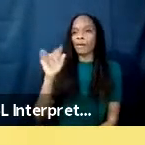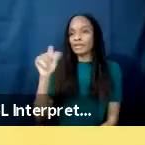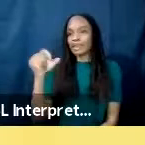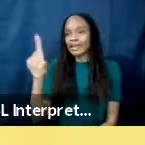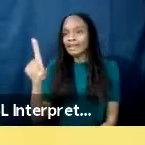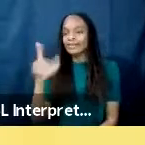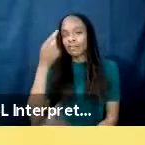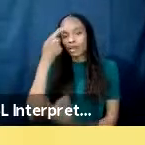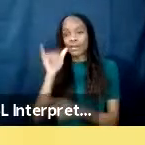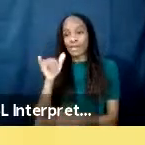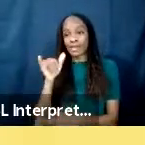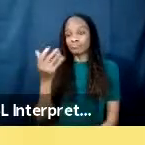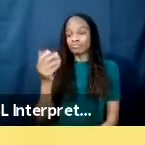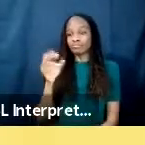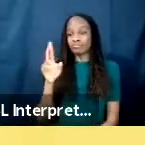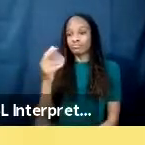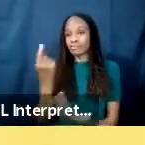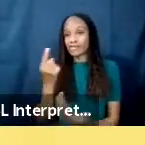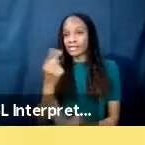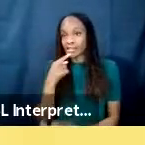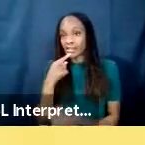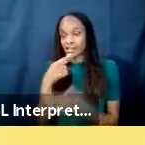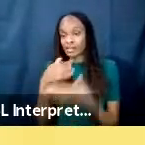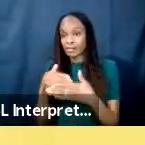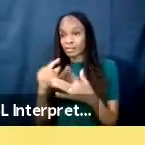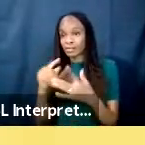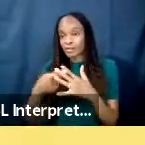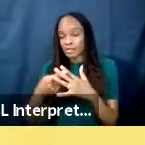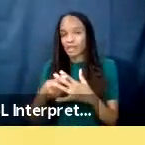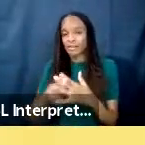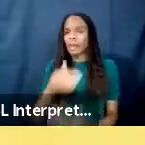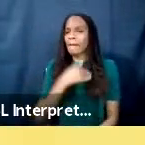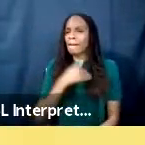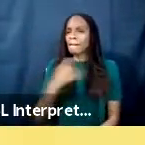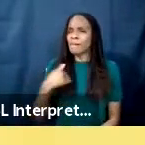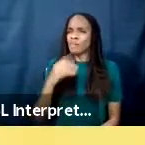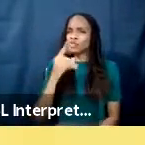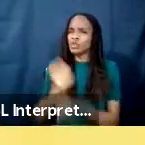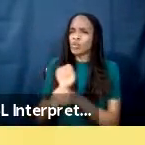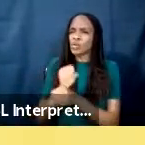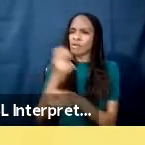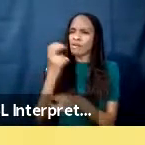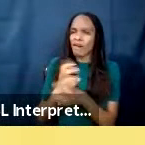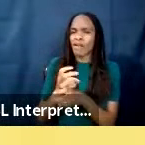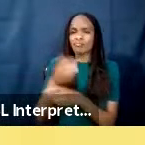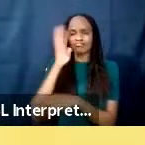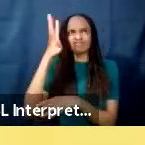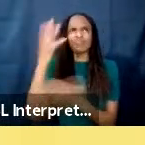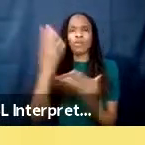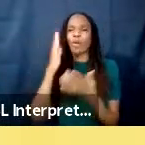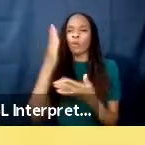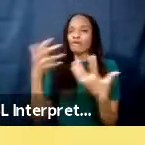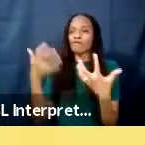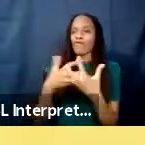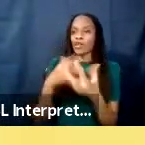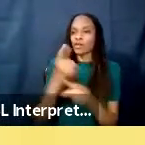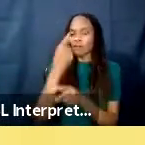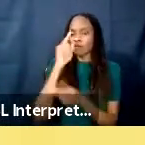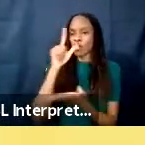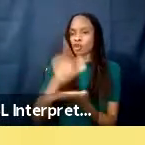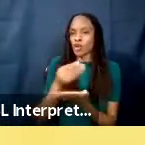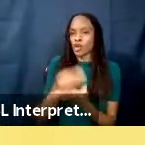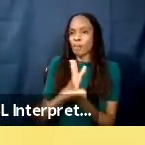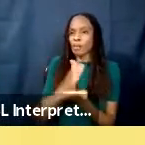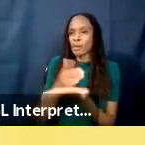beginning, and Rebecca mentioned, those are the agreements that members work very hard to come up with things that fit right for low budget independent